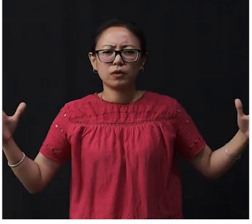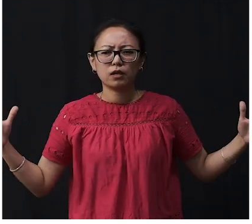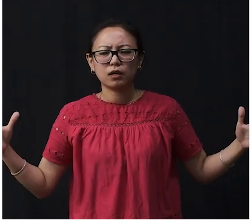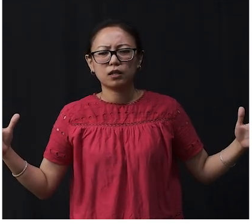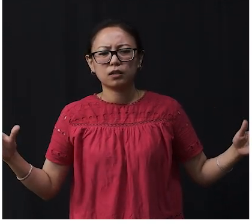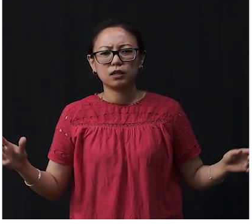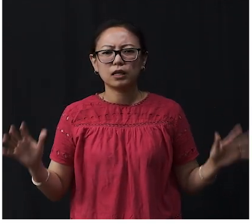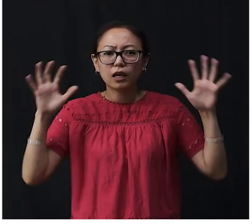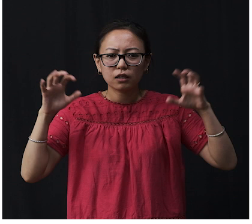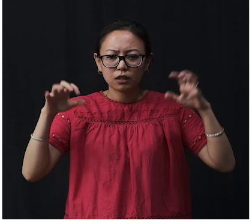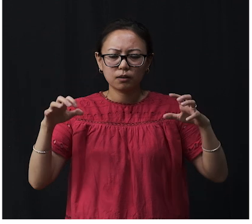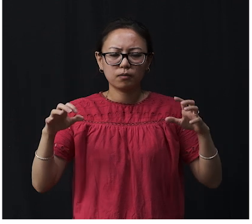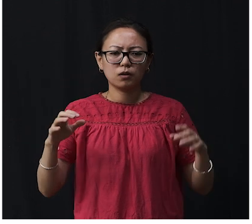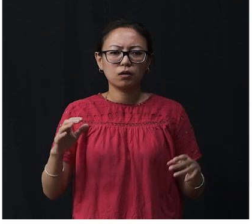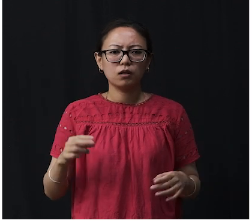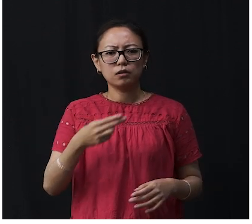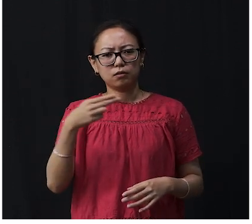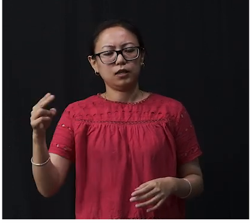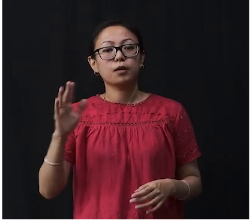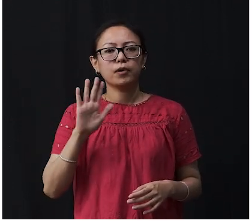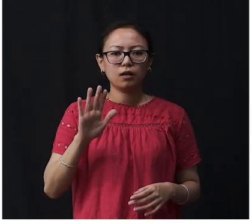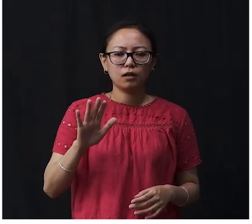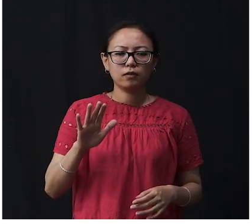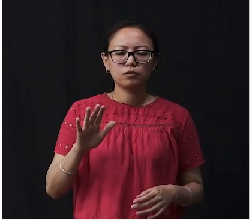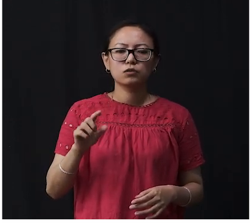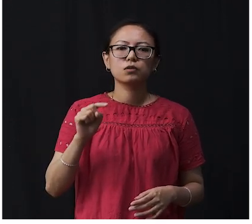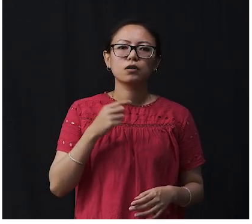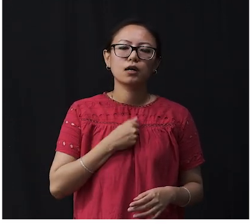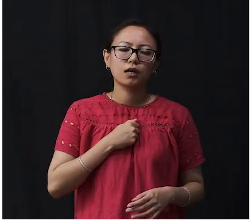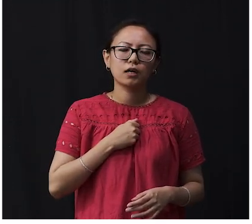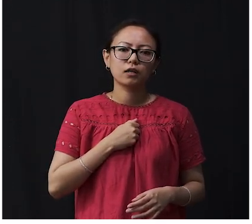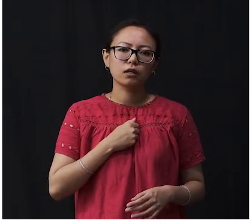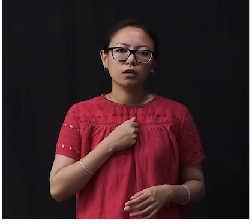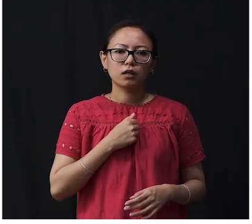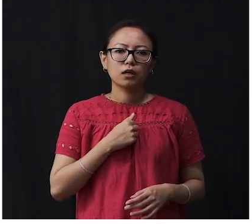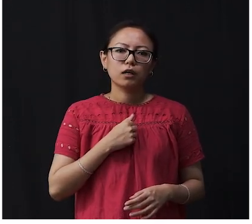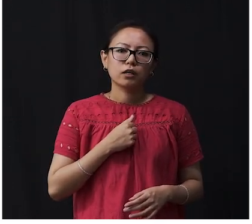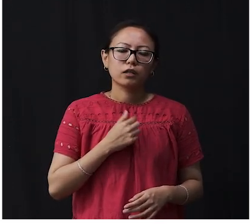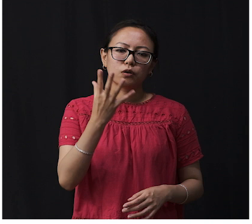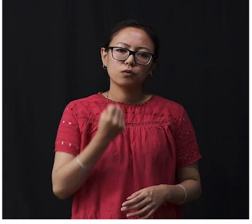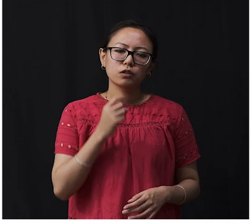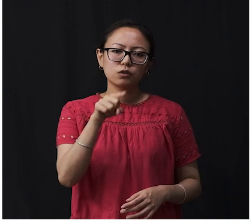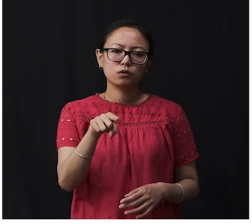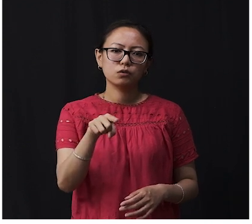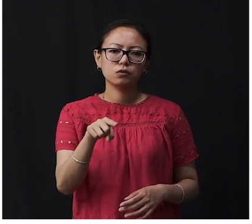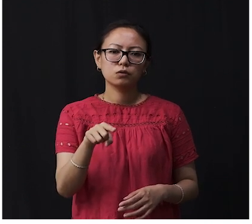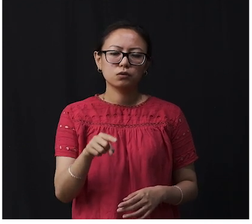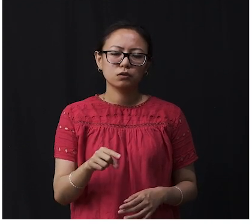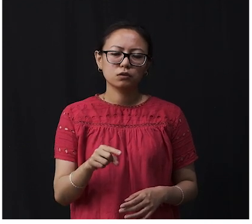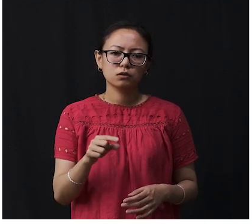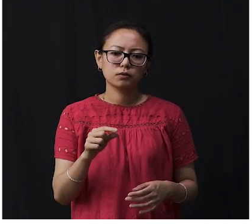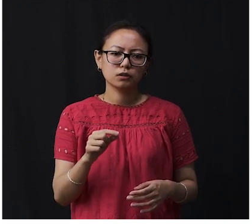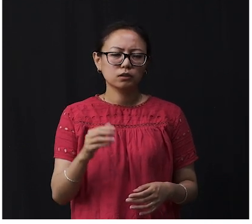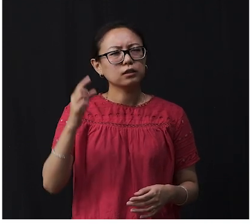and note it down in your note, okay? And I also want you to spell out the animal's name